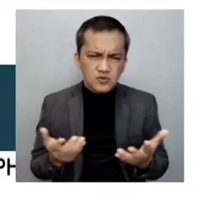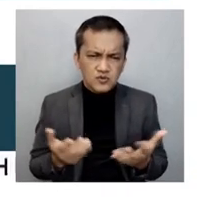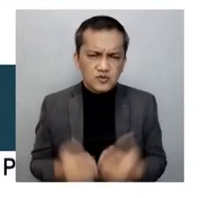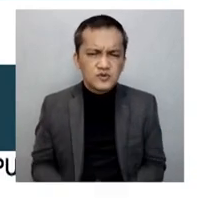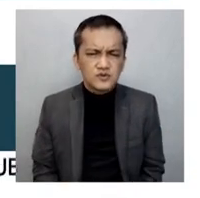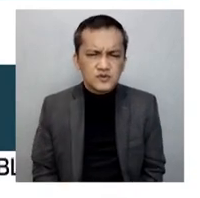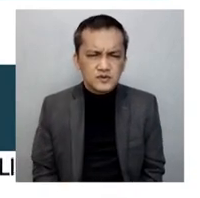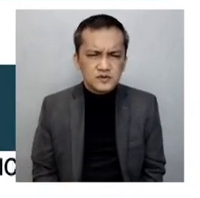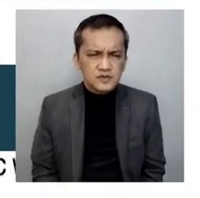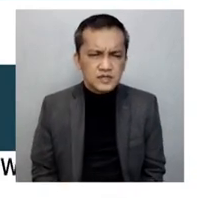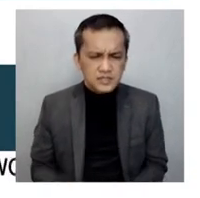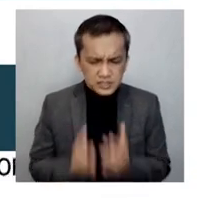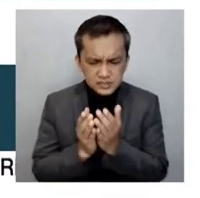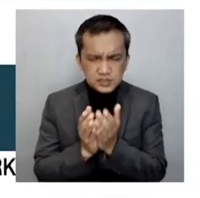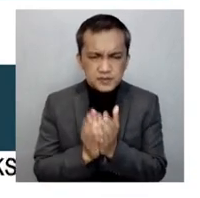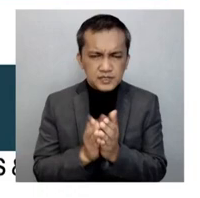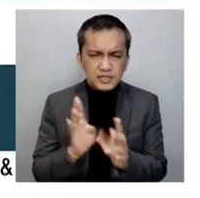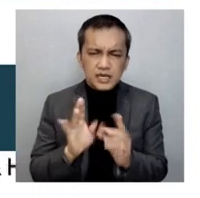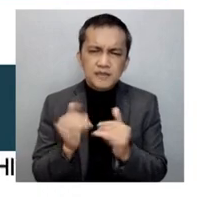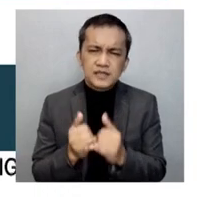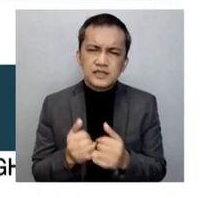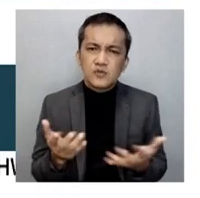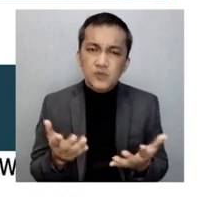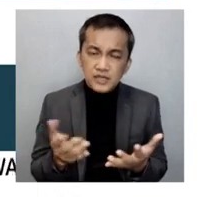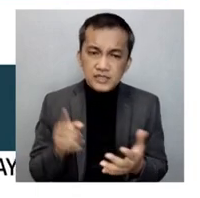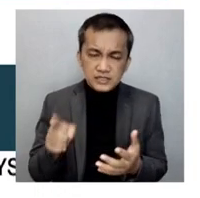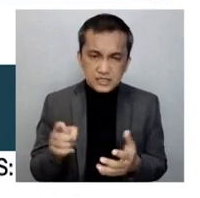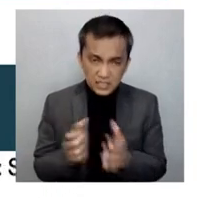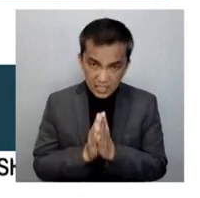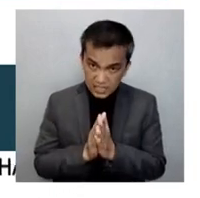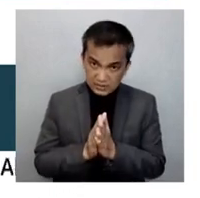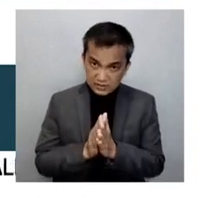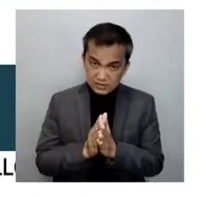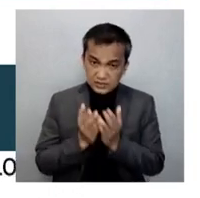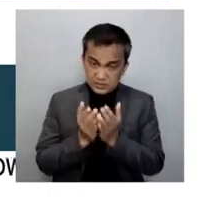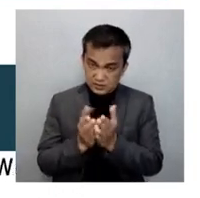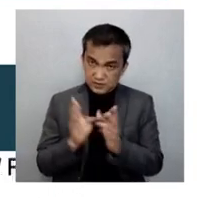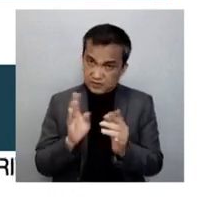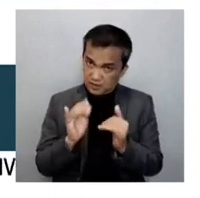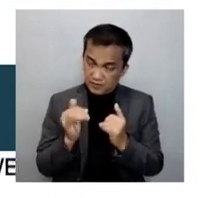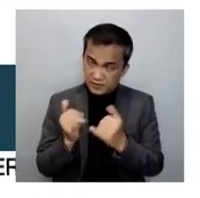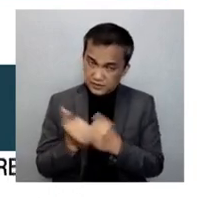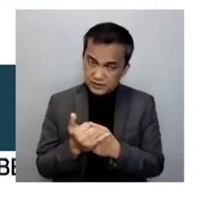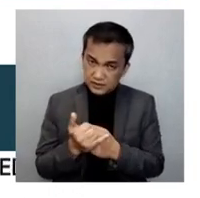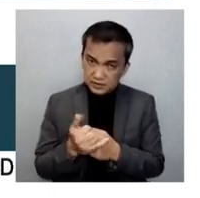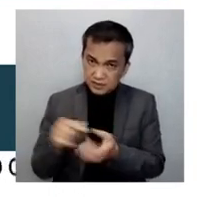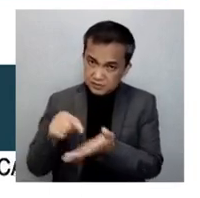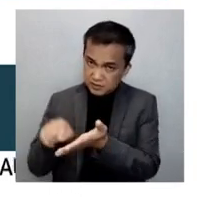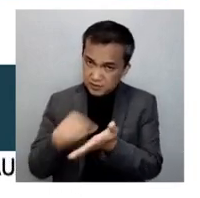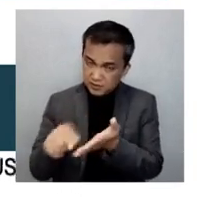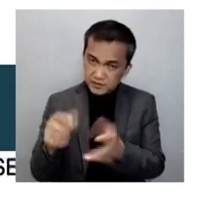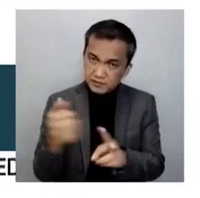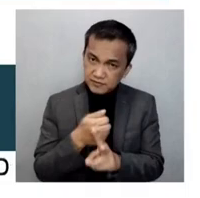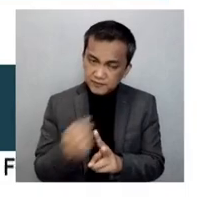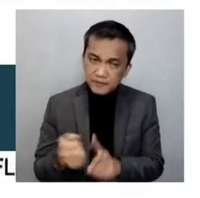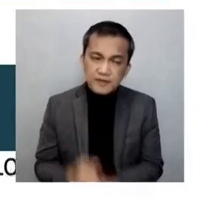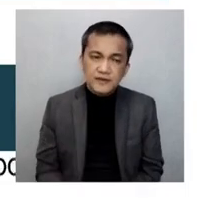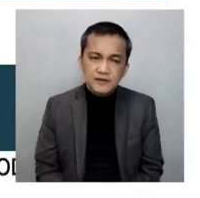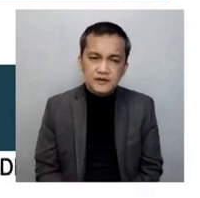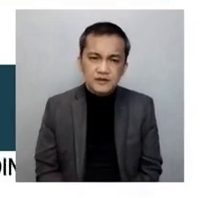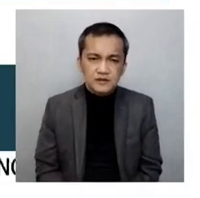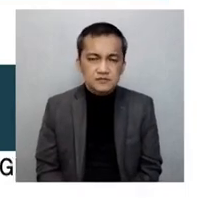where does the shipping company now stand? Where is it? Have you asked the shipping company to compensate victims? There was talk of